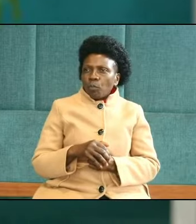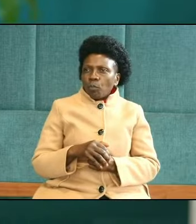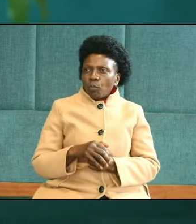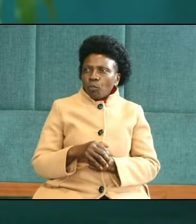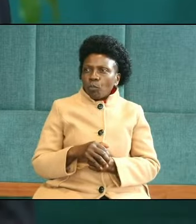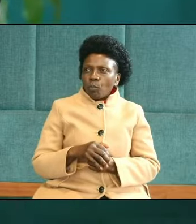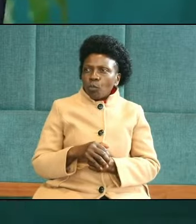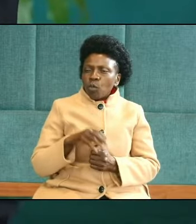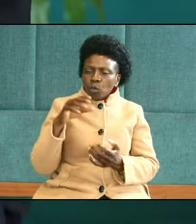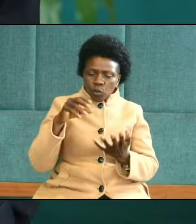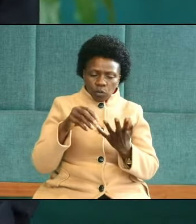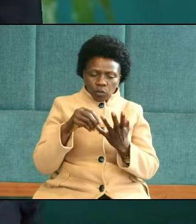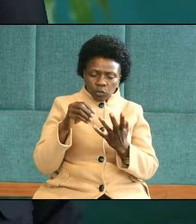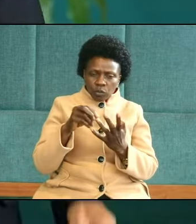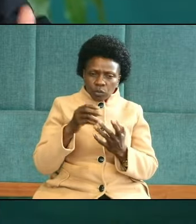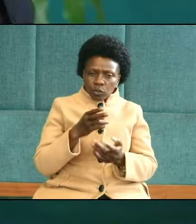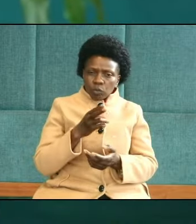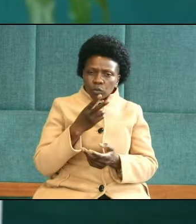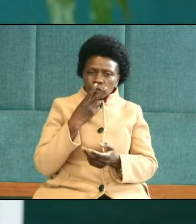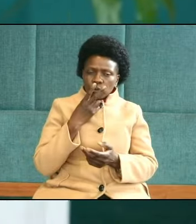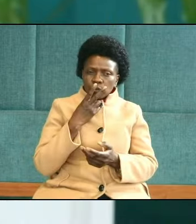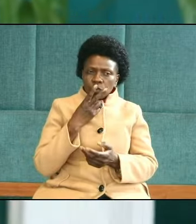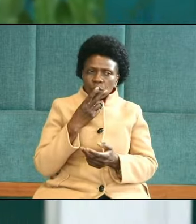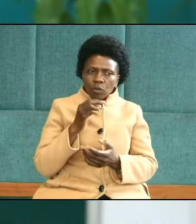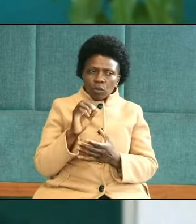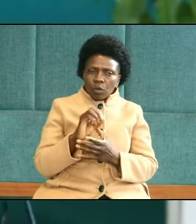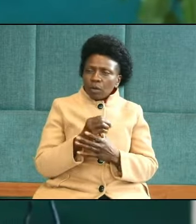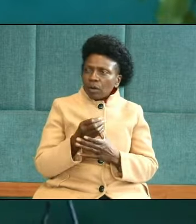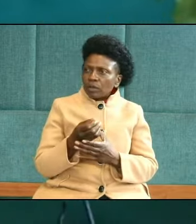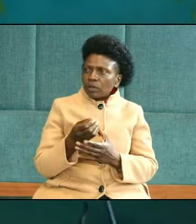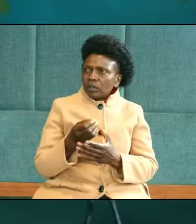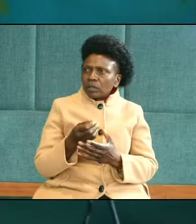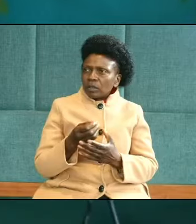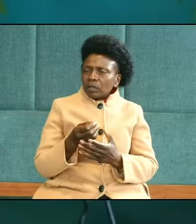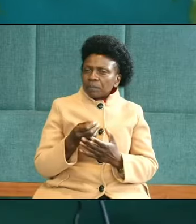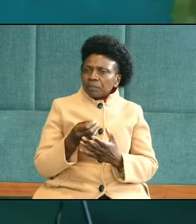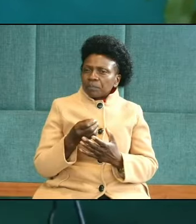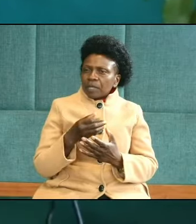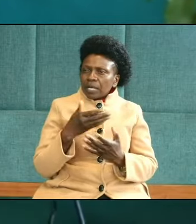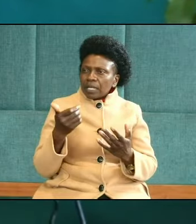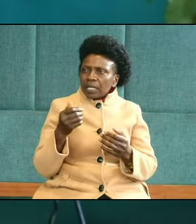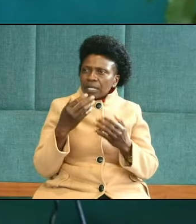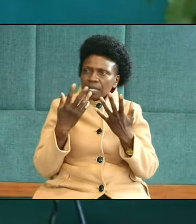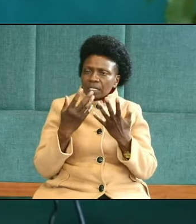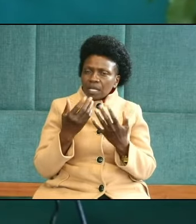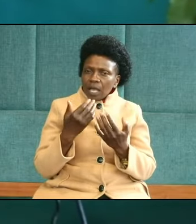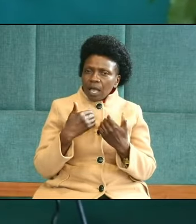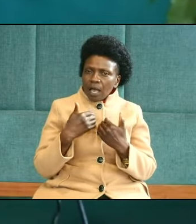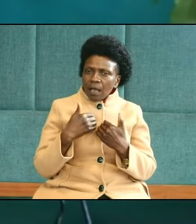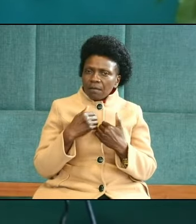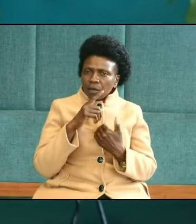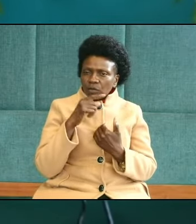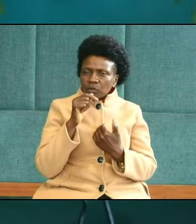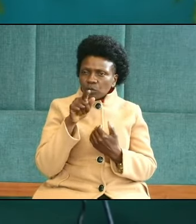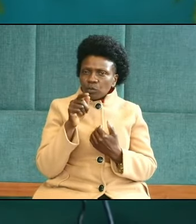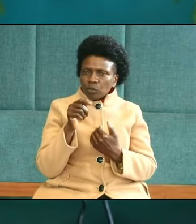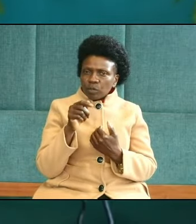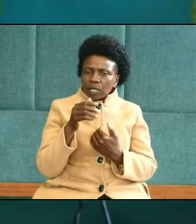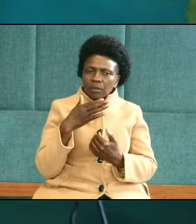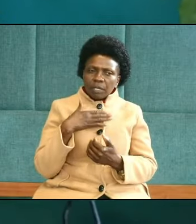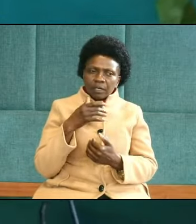You chose to smoke cigarettes. Or, you know, it's interesting how people. And so I have a question to you and to